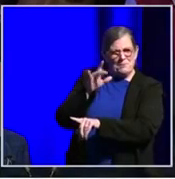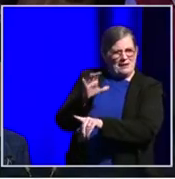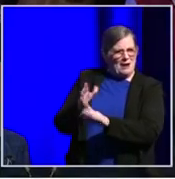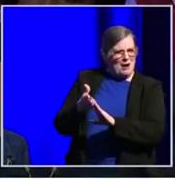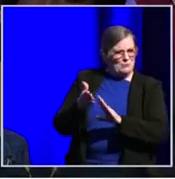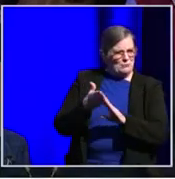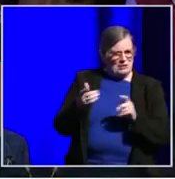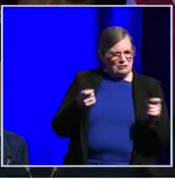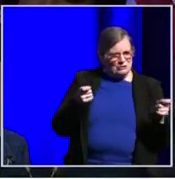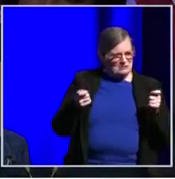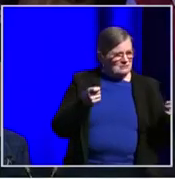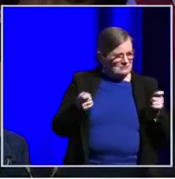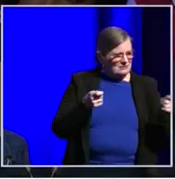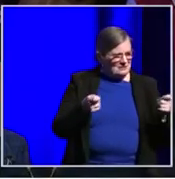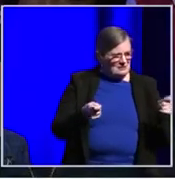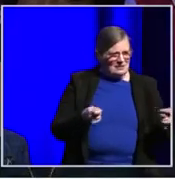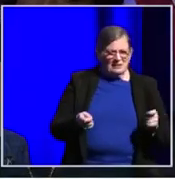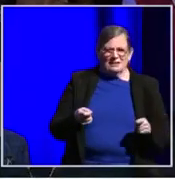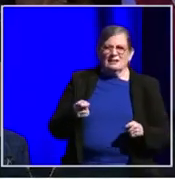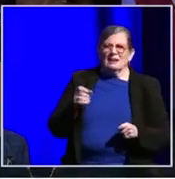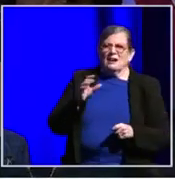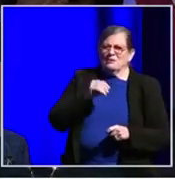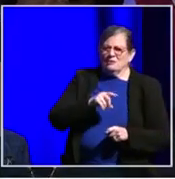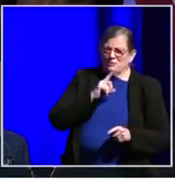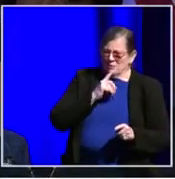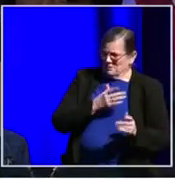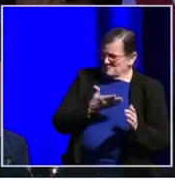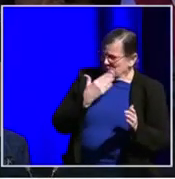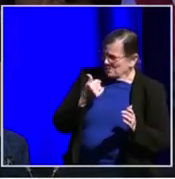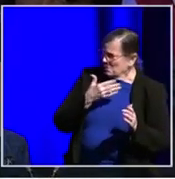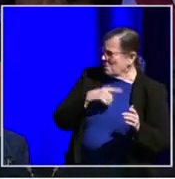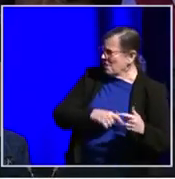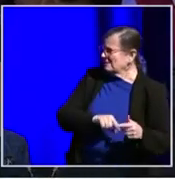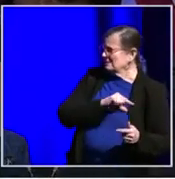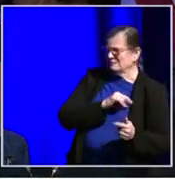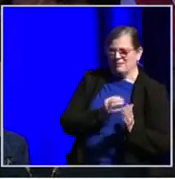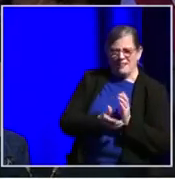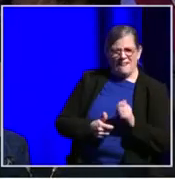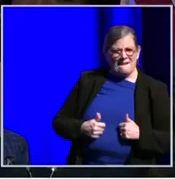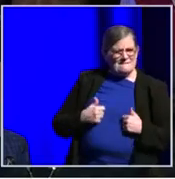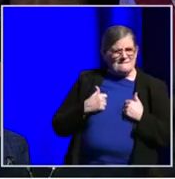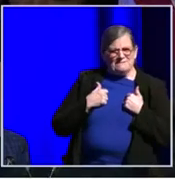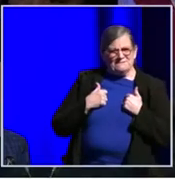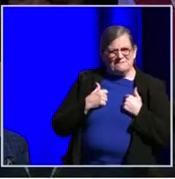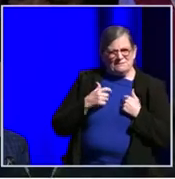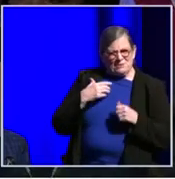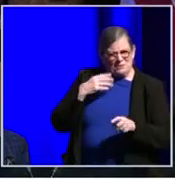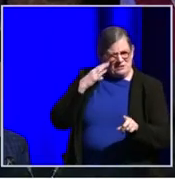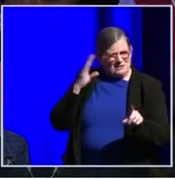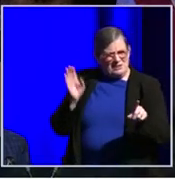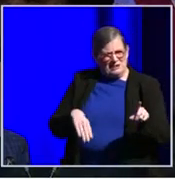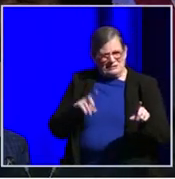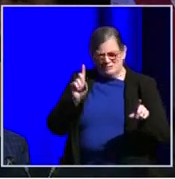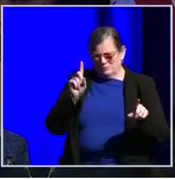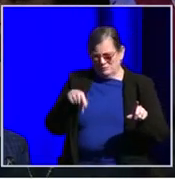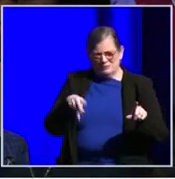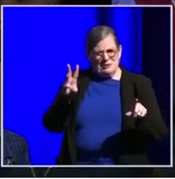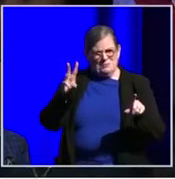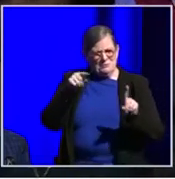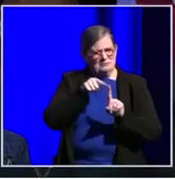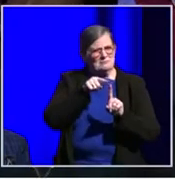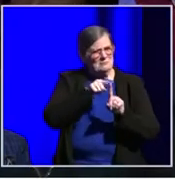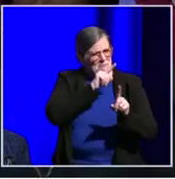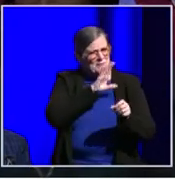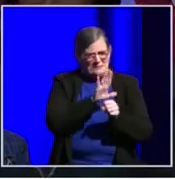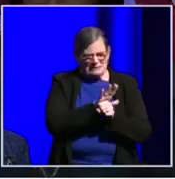the quality of life in the district and in our ward. We know how dedicated the DPW workforce is and how hard their work has been throughout the